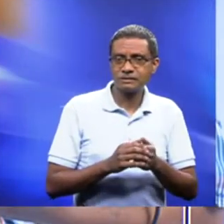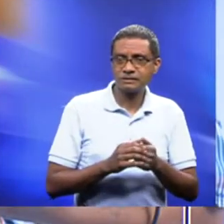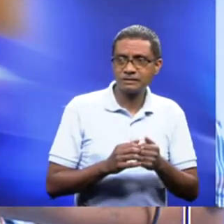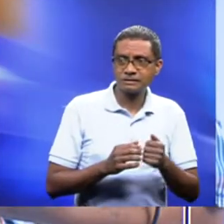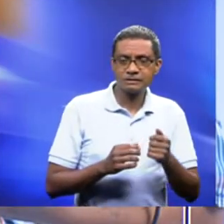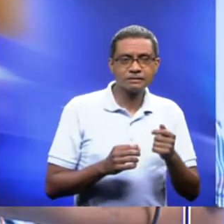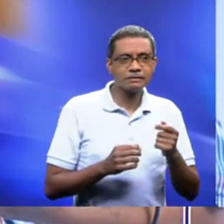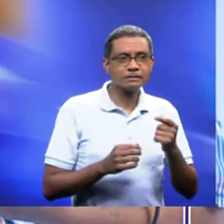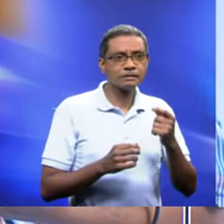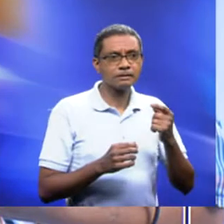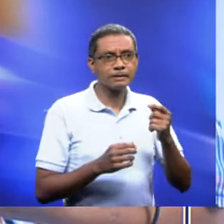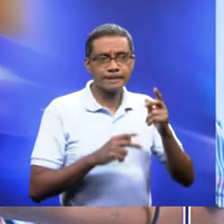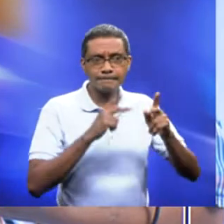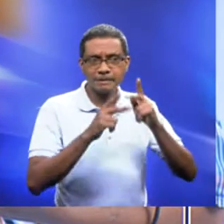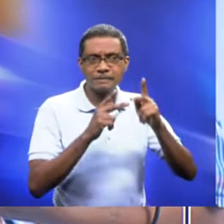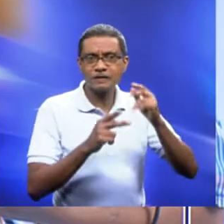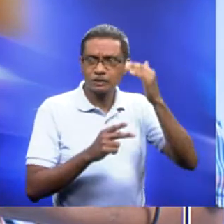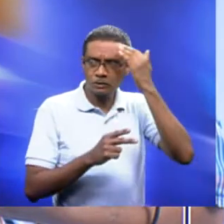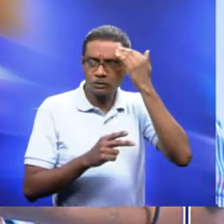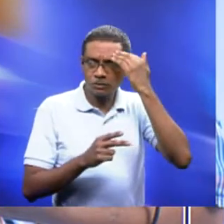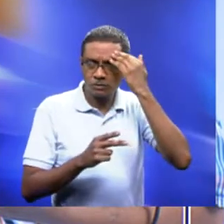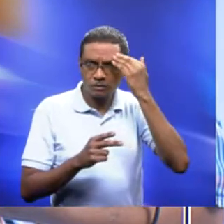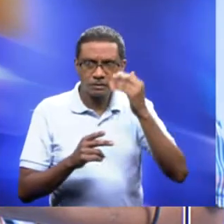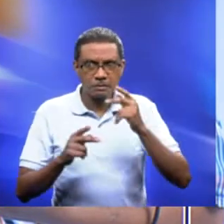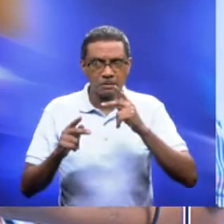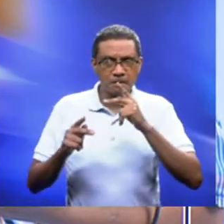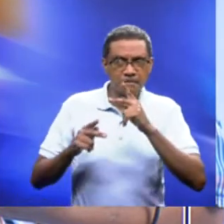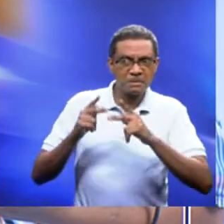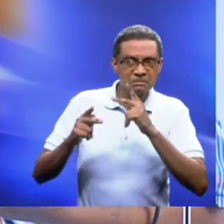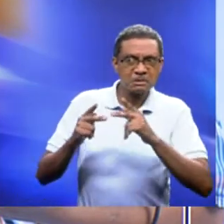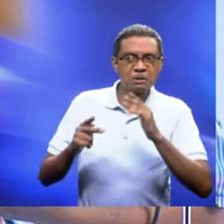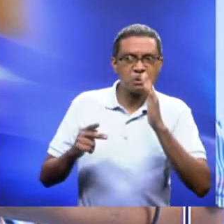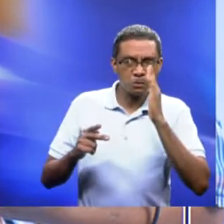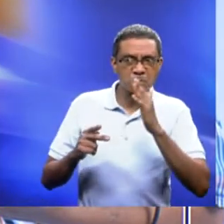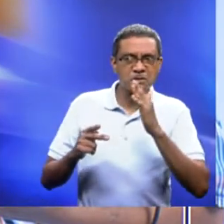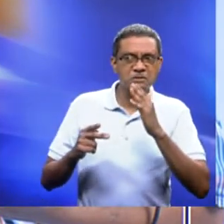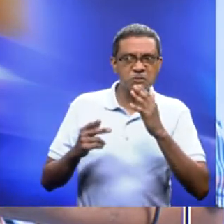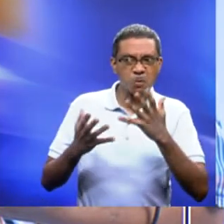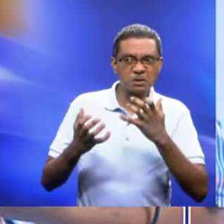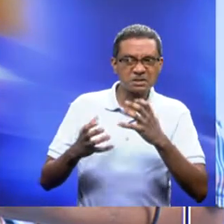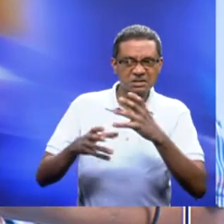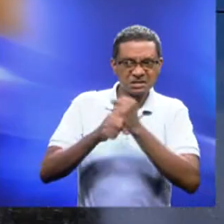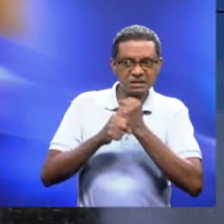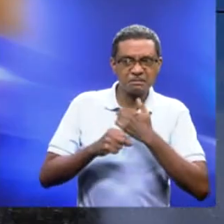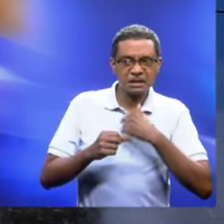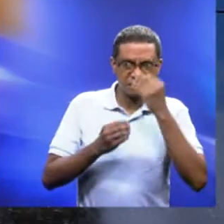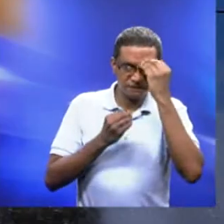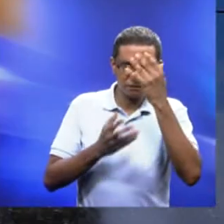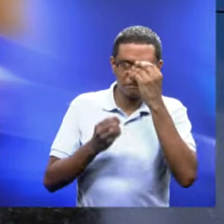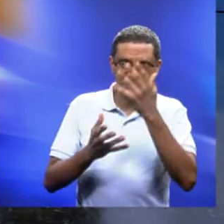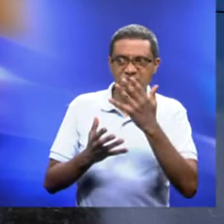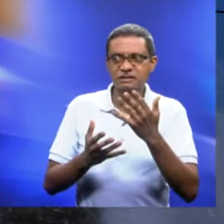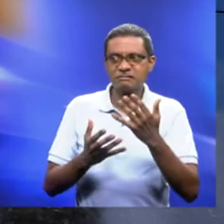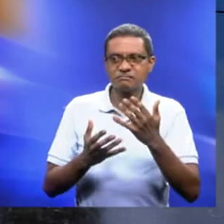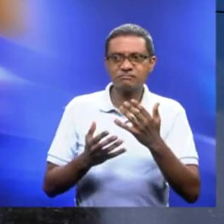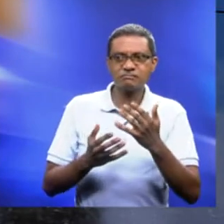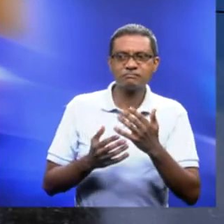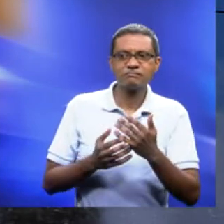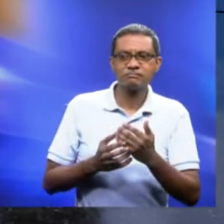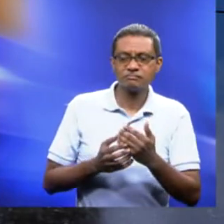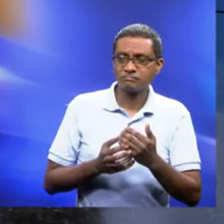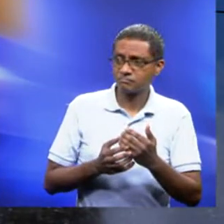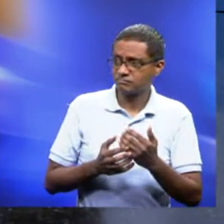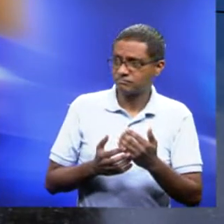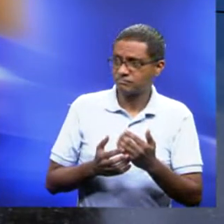my information and maliciously use it against me or wipe it clean. You know, in some of